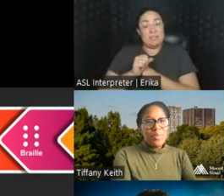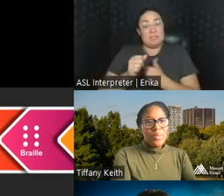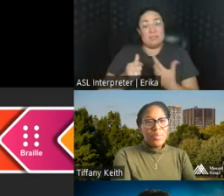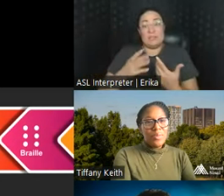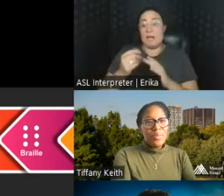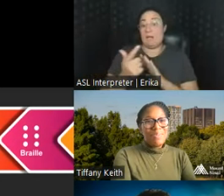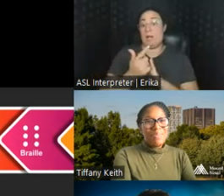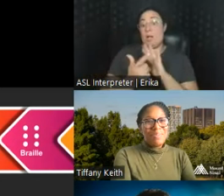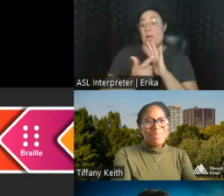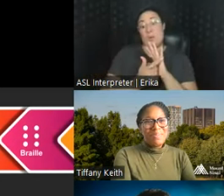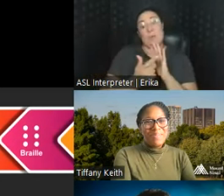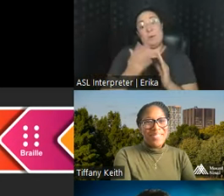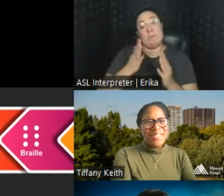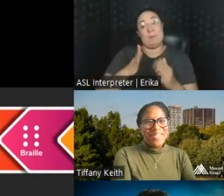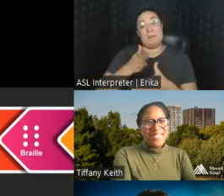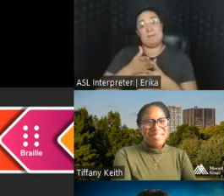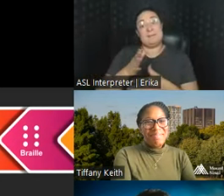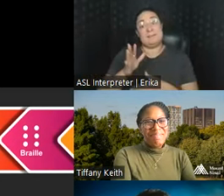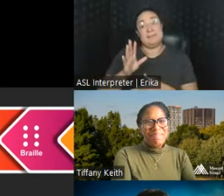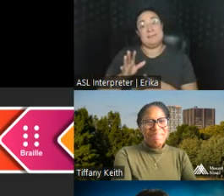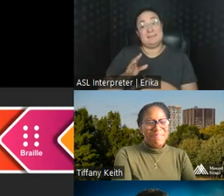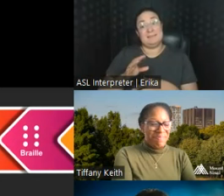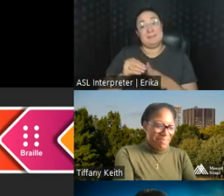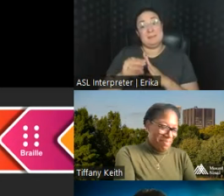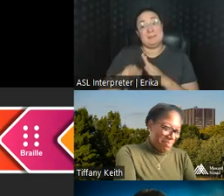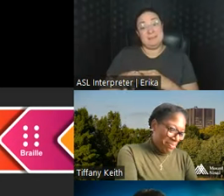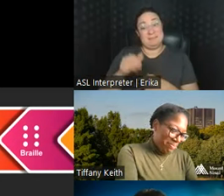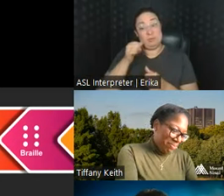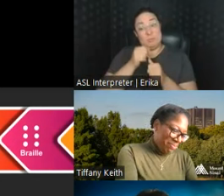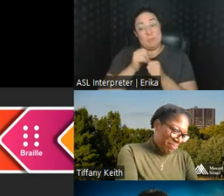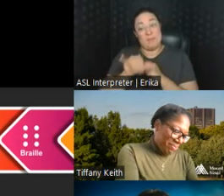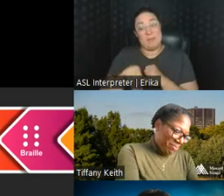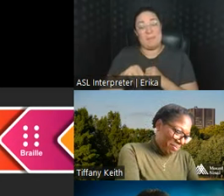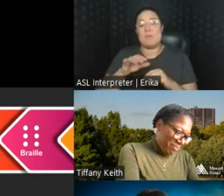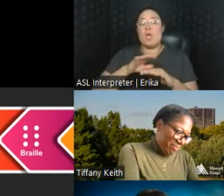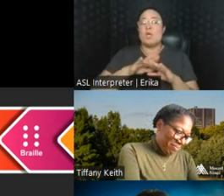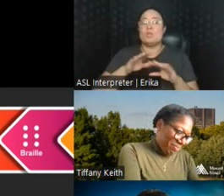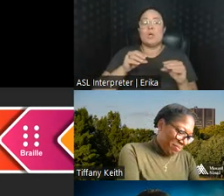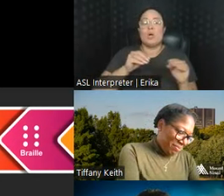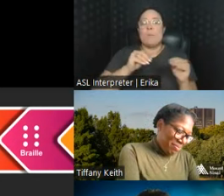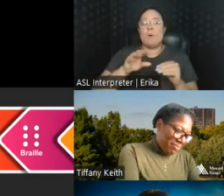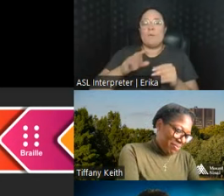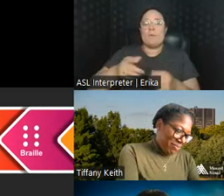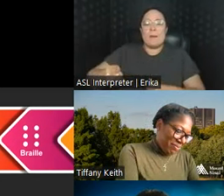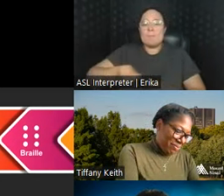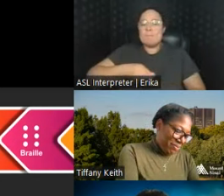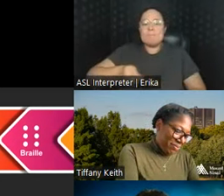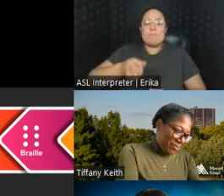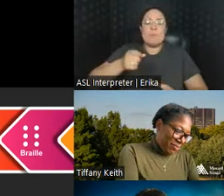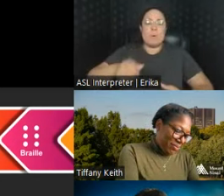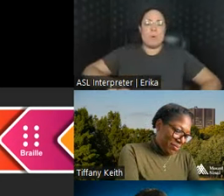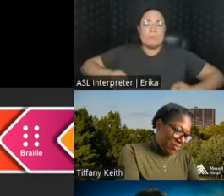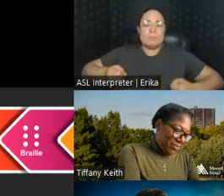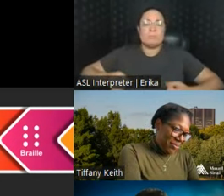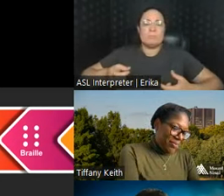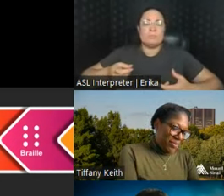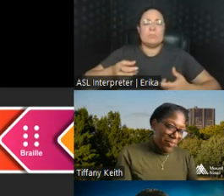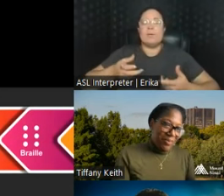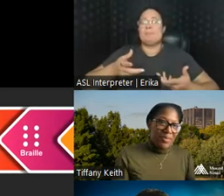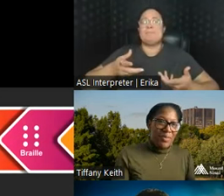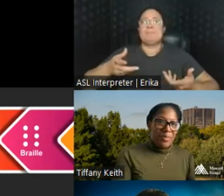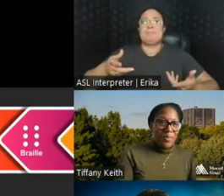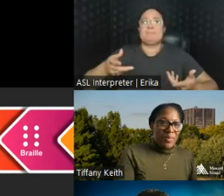are expensive. So take that in mind as well. Don't move a person's crutch cane or mobility device if it's in the way. You want to